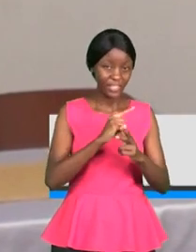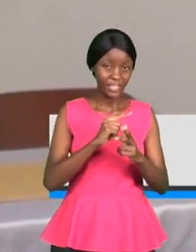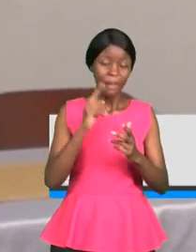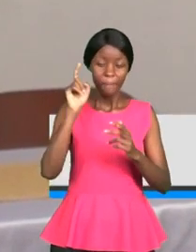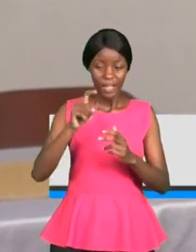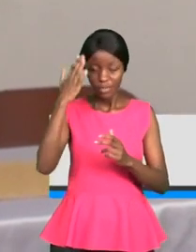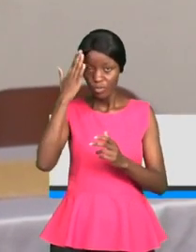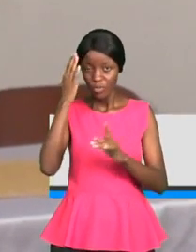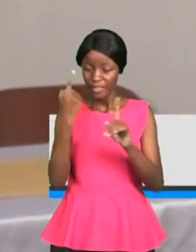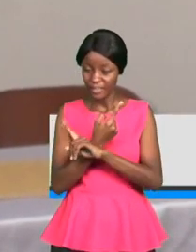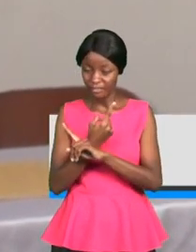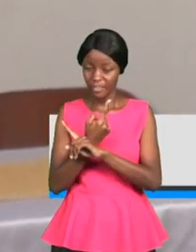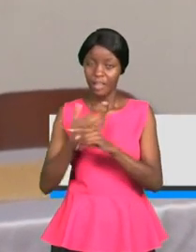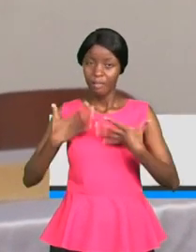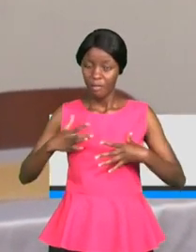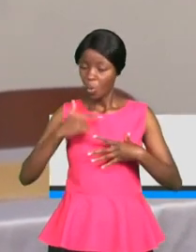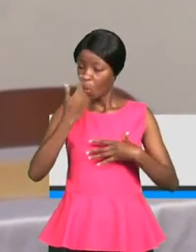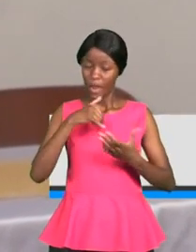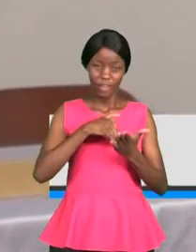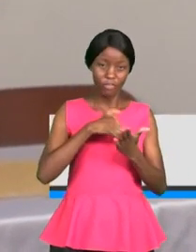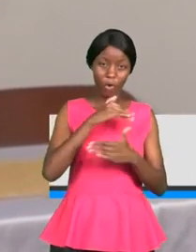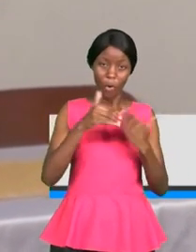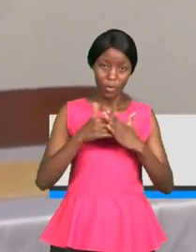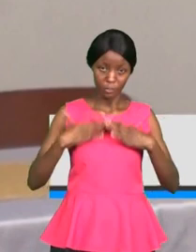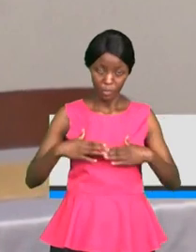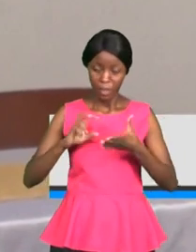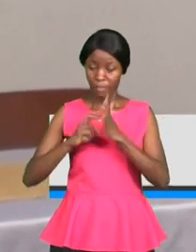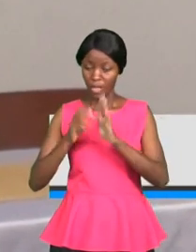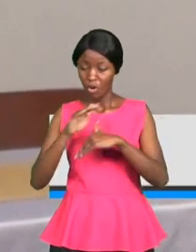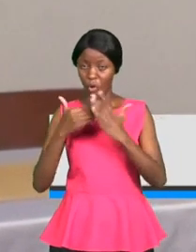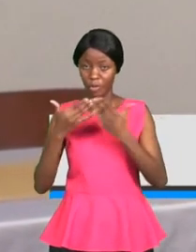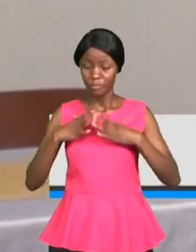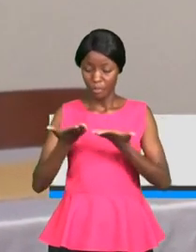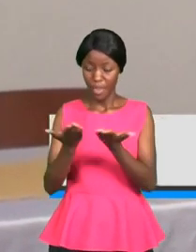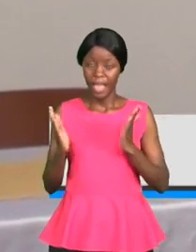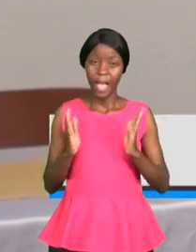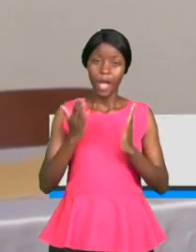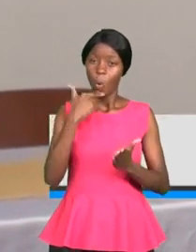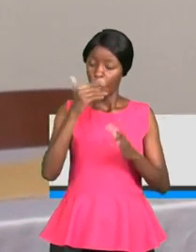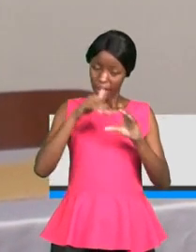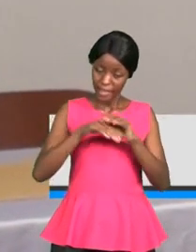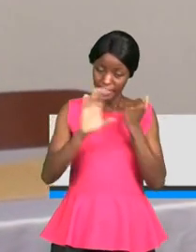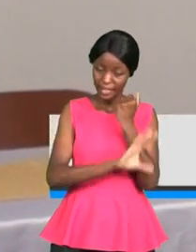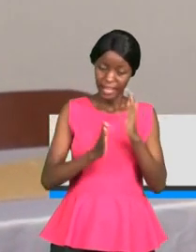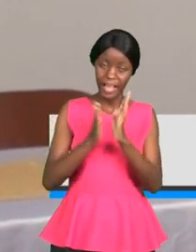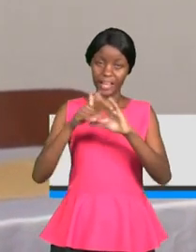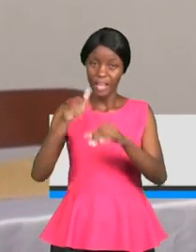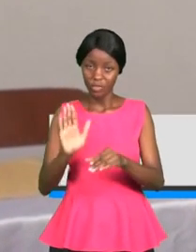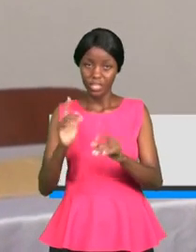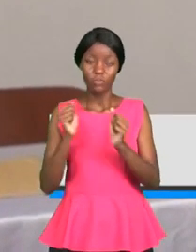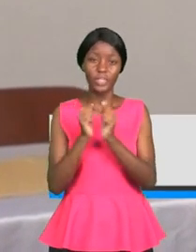different stakeholders, involve everyone. That means all Cameroonians, whether they're from the diaspora or those who are in the country in various lines of